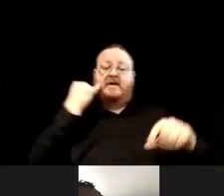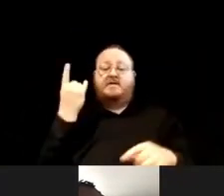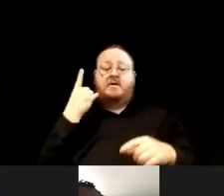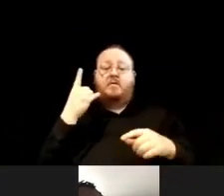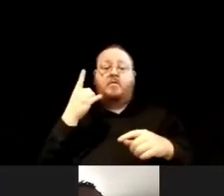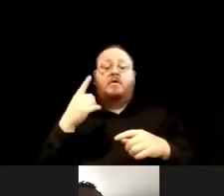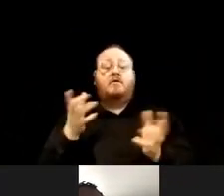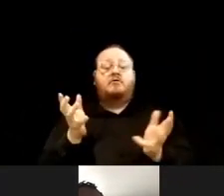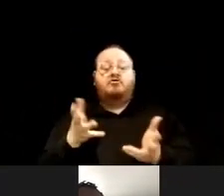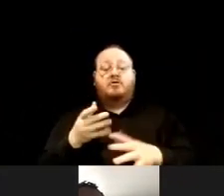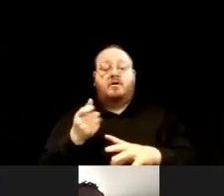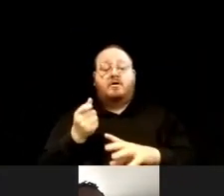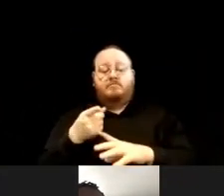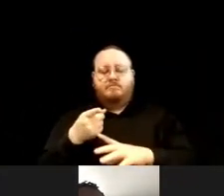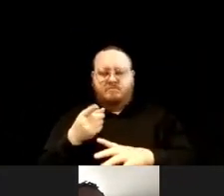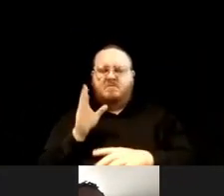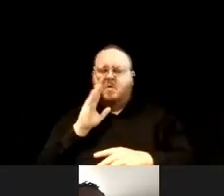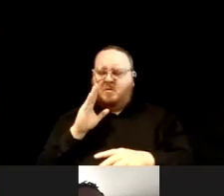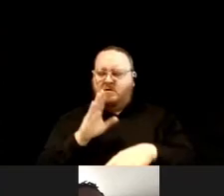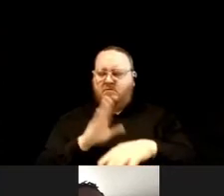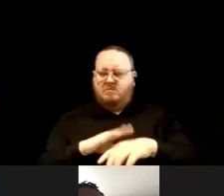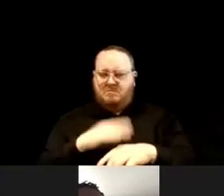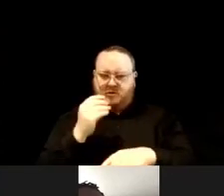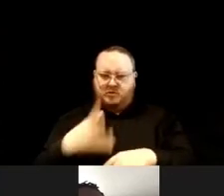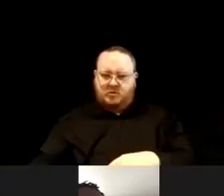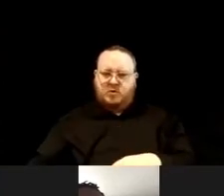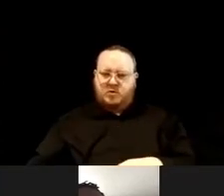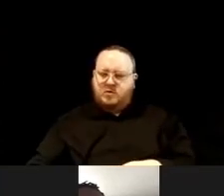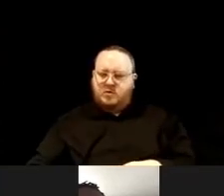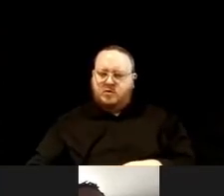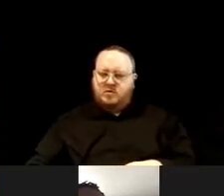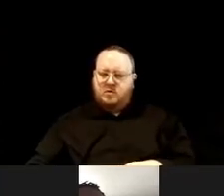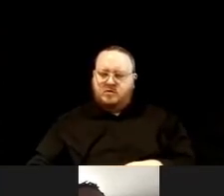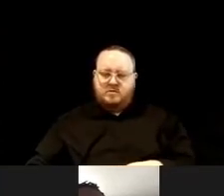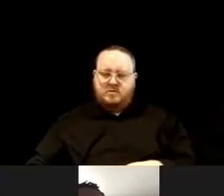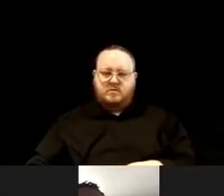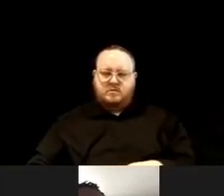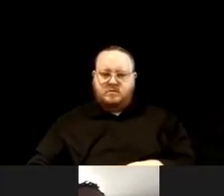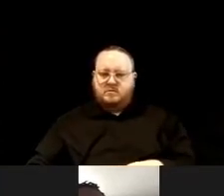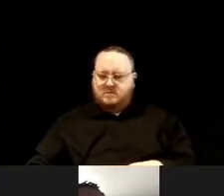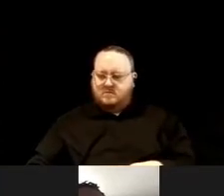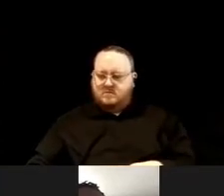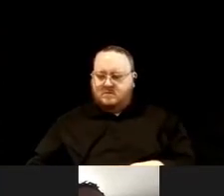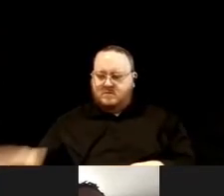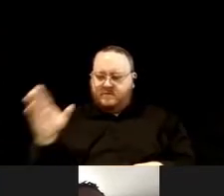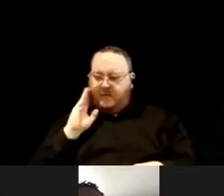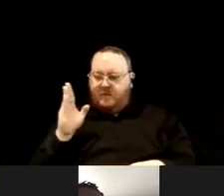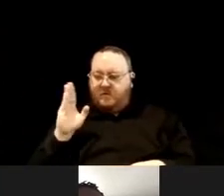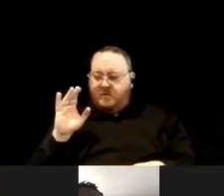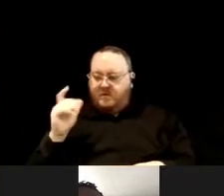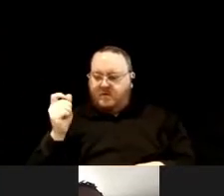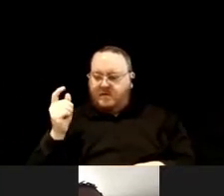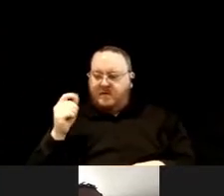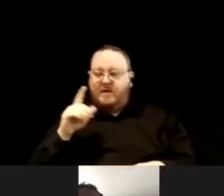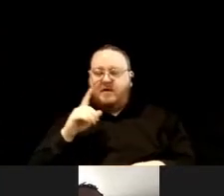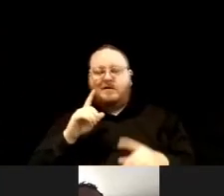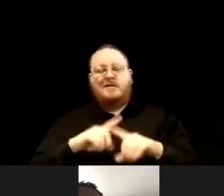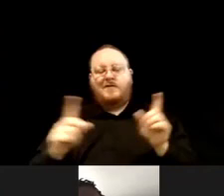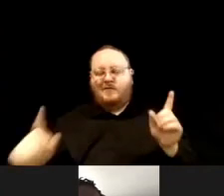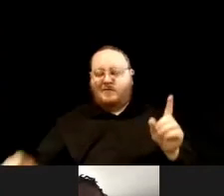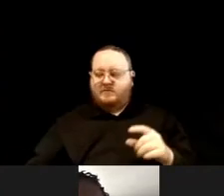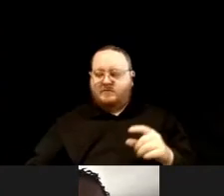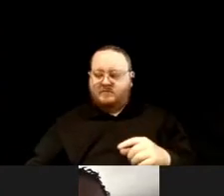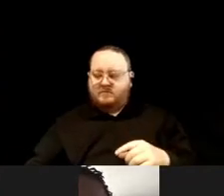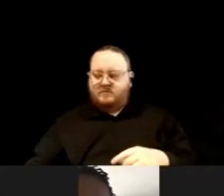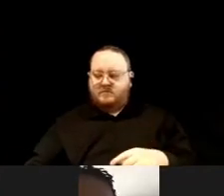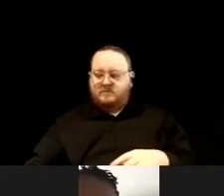you. But yeah, you see something a little different than the participants see. Yeah, I just wanted to make sure I could actually